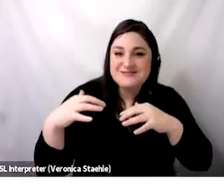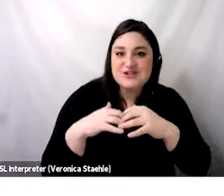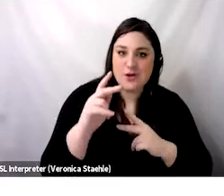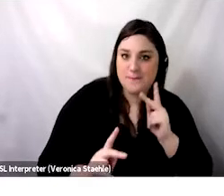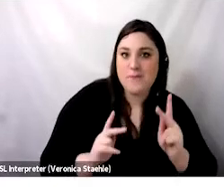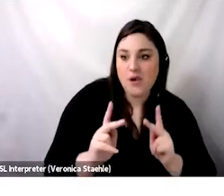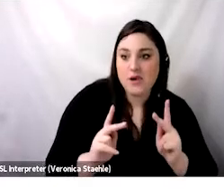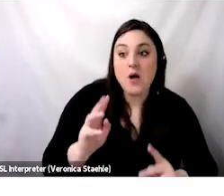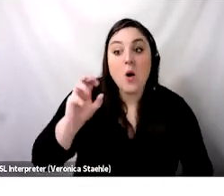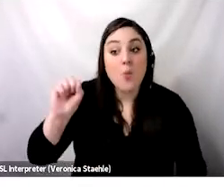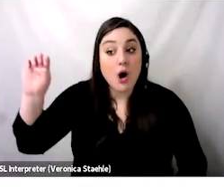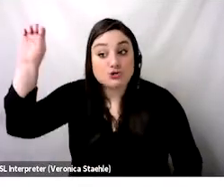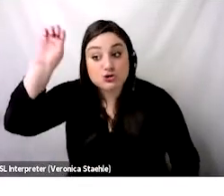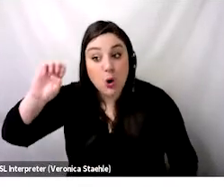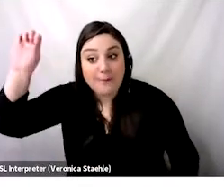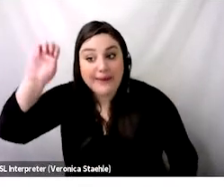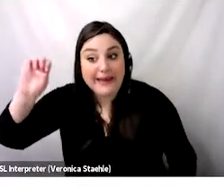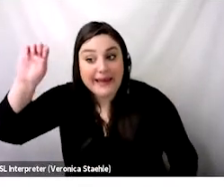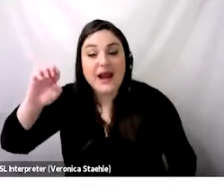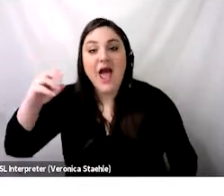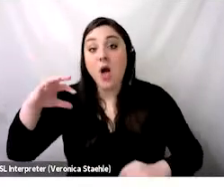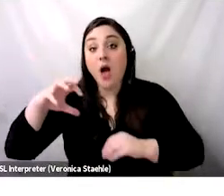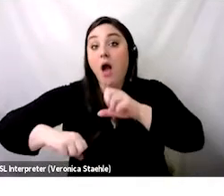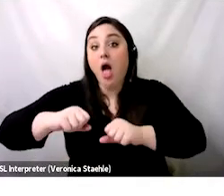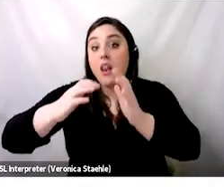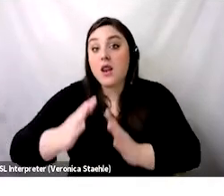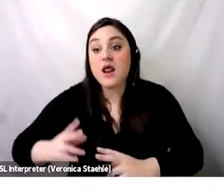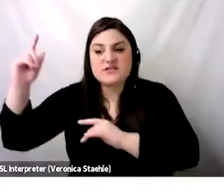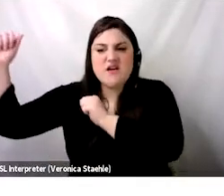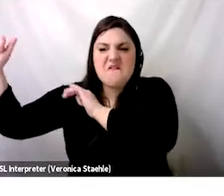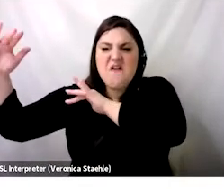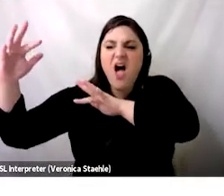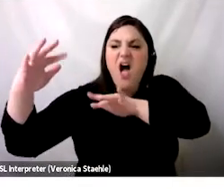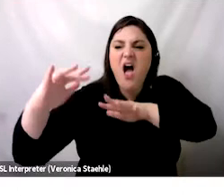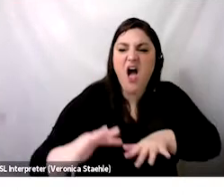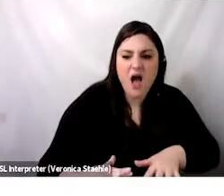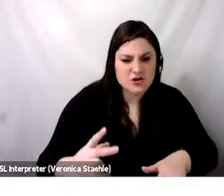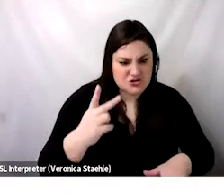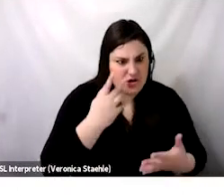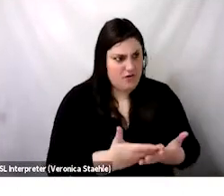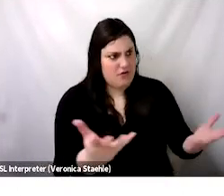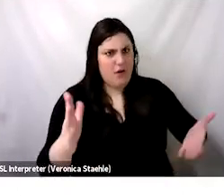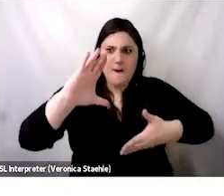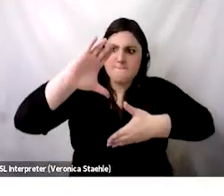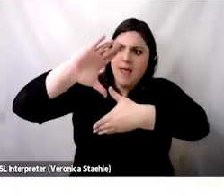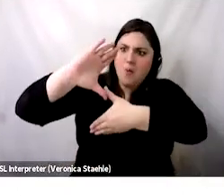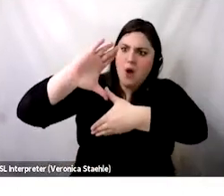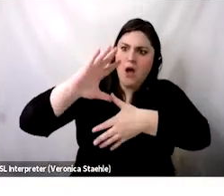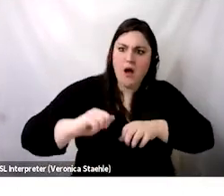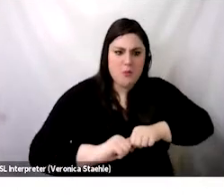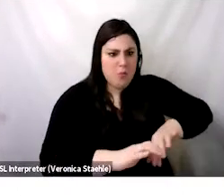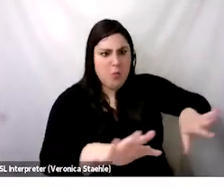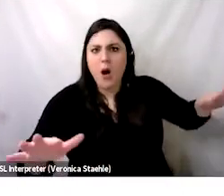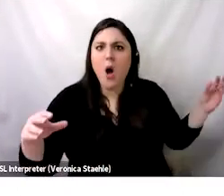and colonists came to this land and looked at open spaces, unmarked